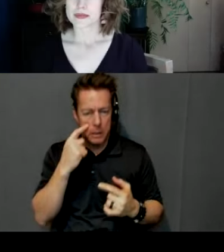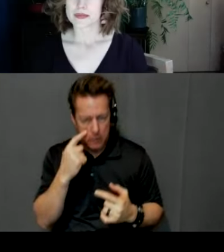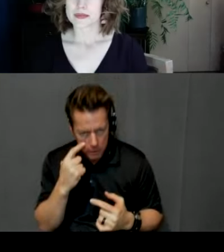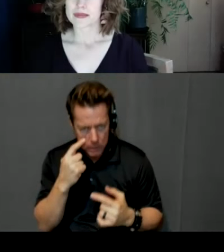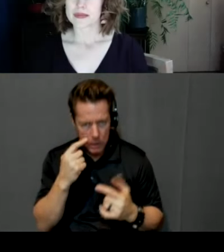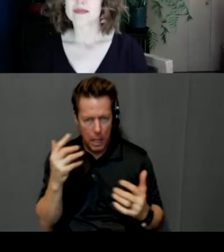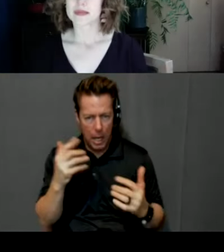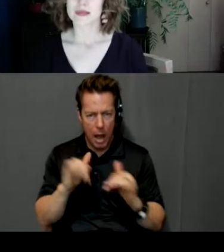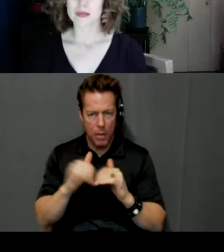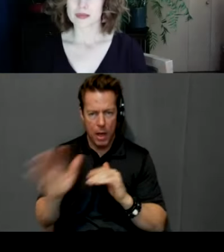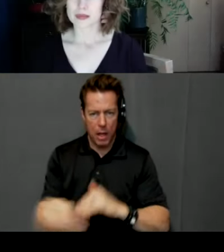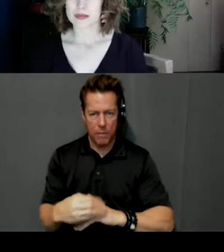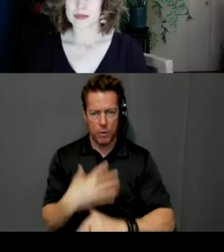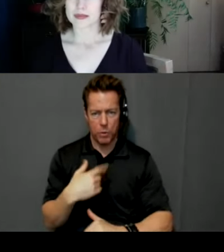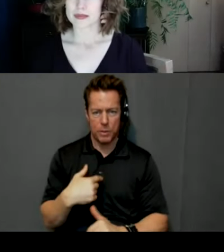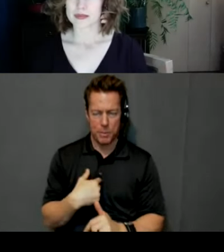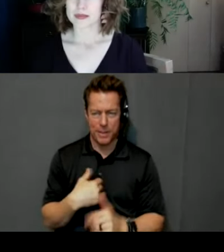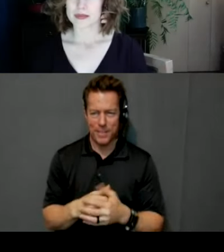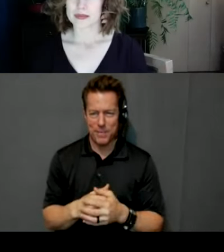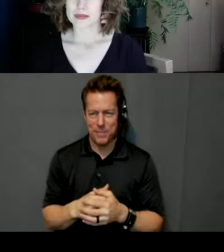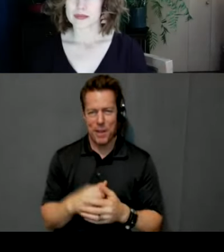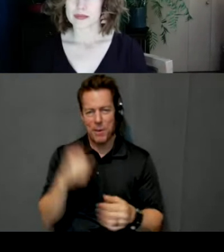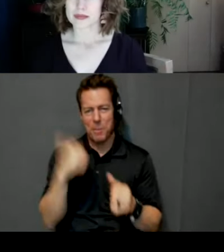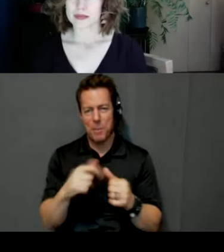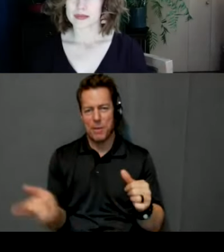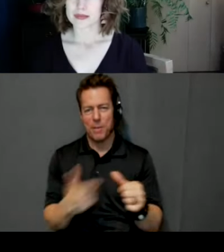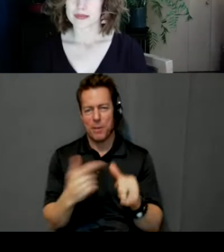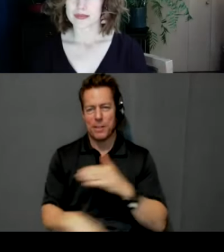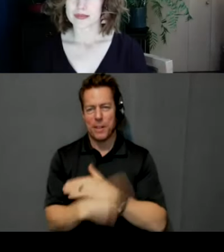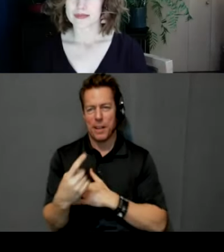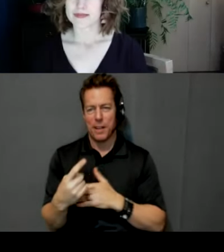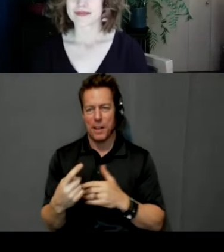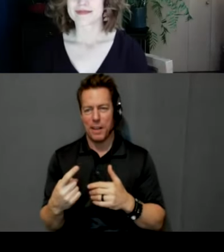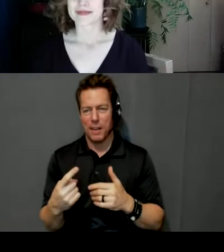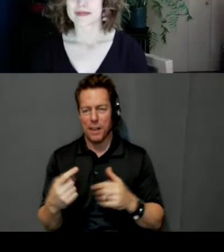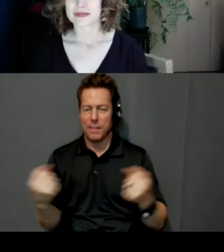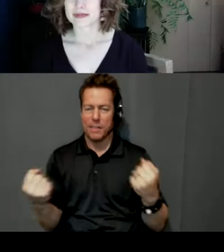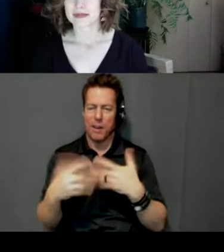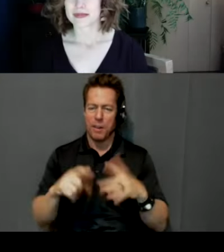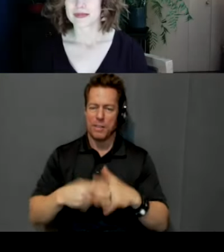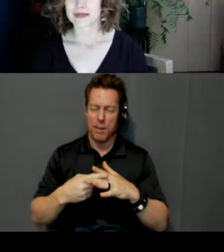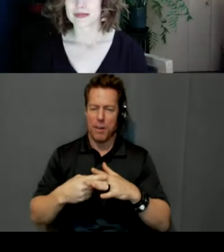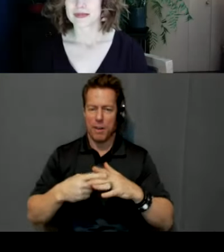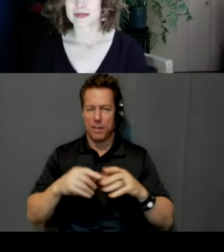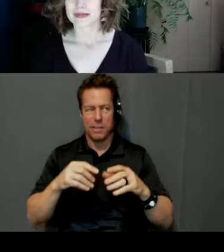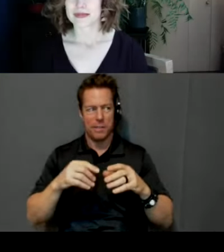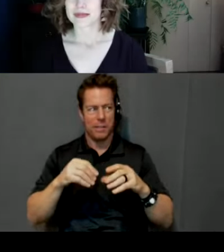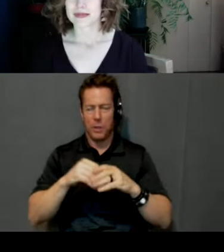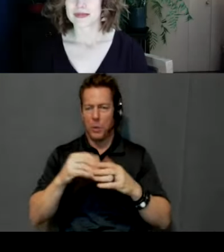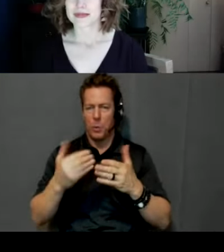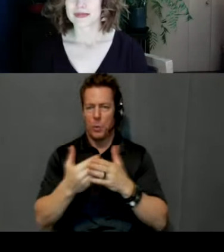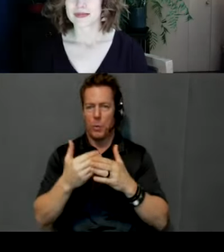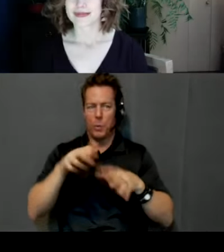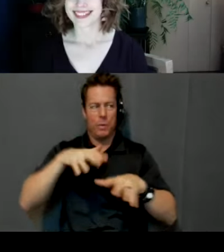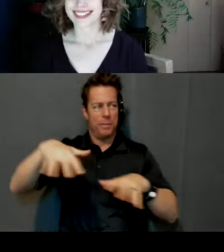breathe onto me. Like I remember one of the first days. I mean, it's scary, like starting your practice in a new space.